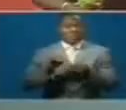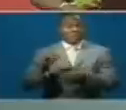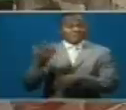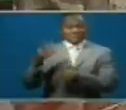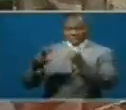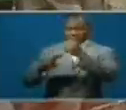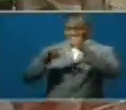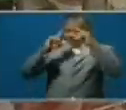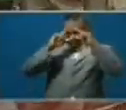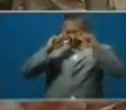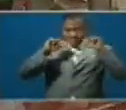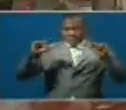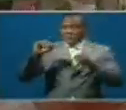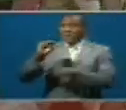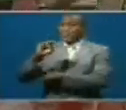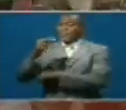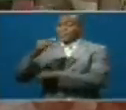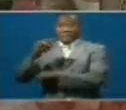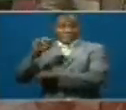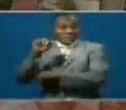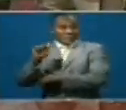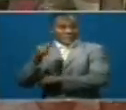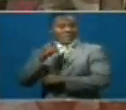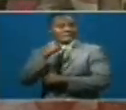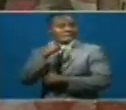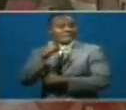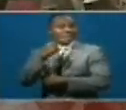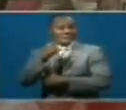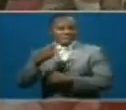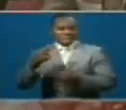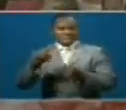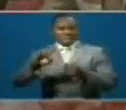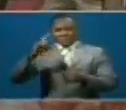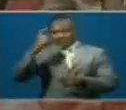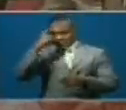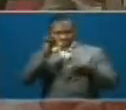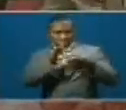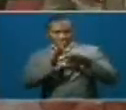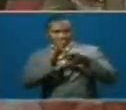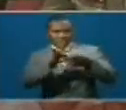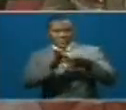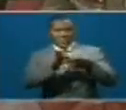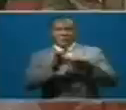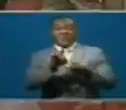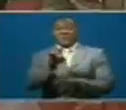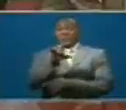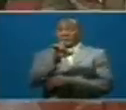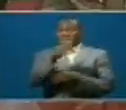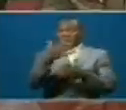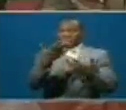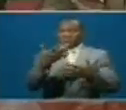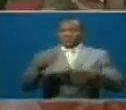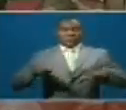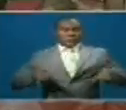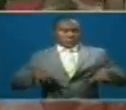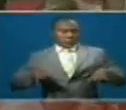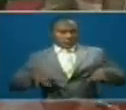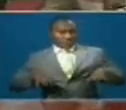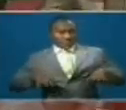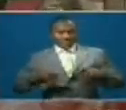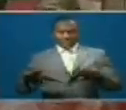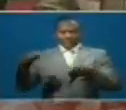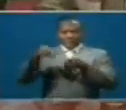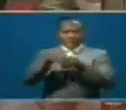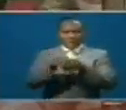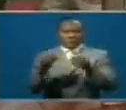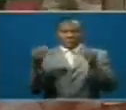The Vice President, Mr. John Dramani Mahama, says the government will partner the Soviet-trained Ghanaian Graduates Association to increase